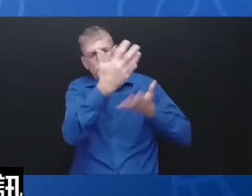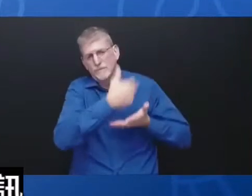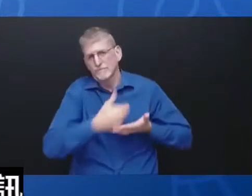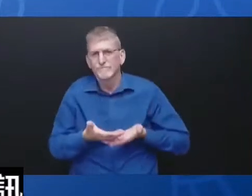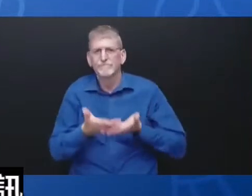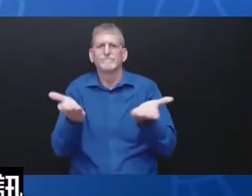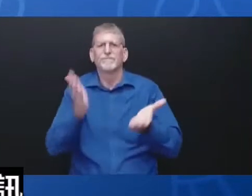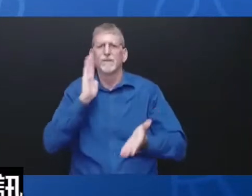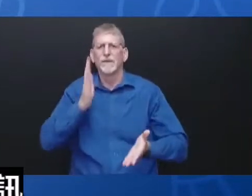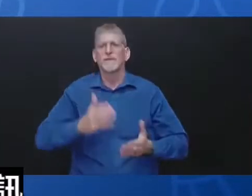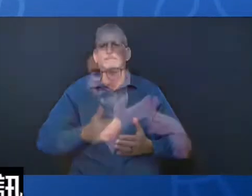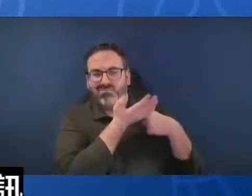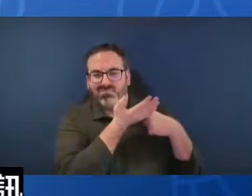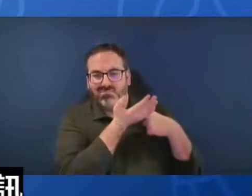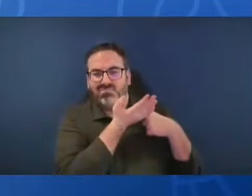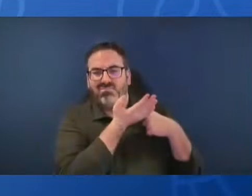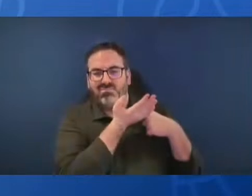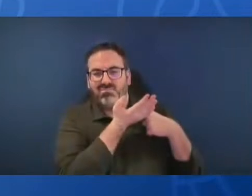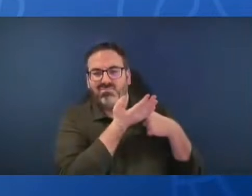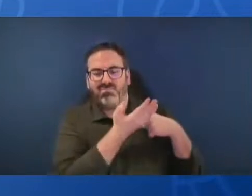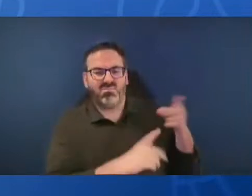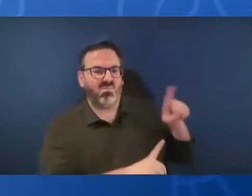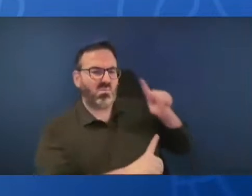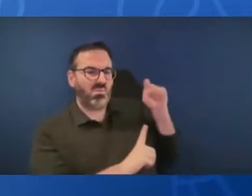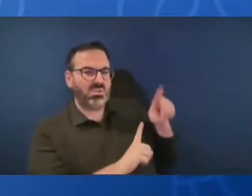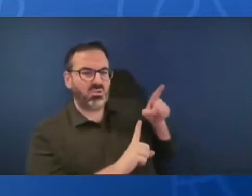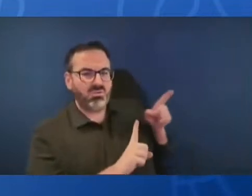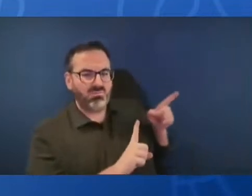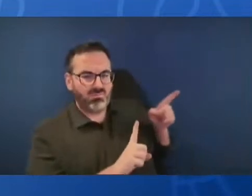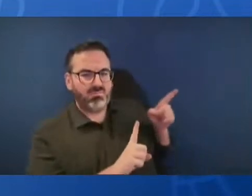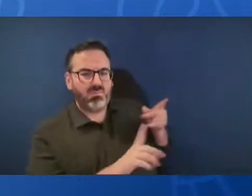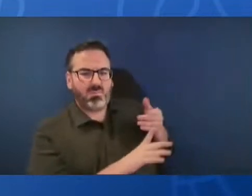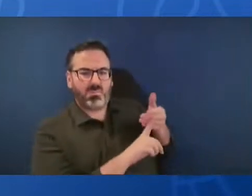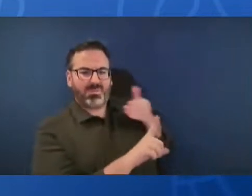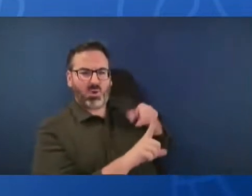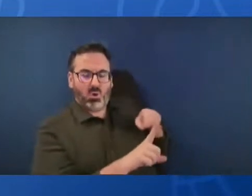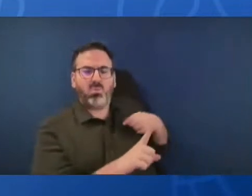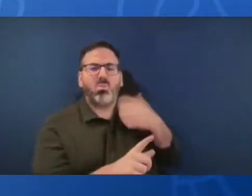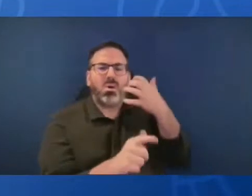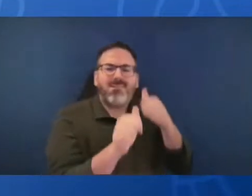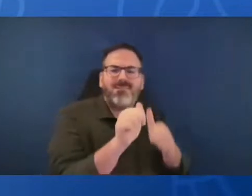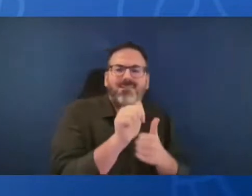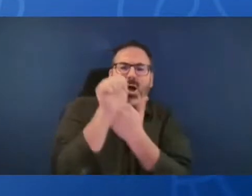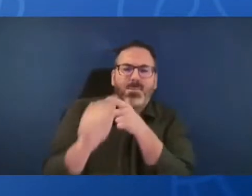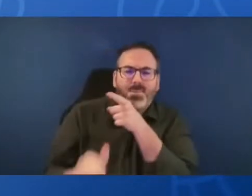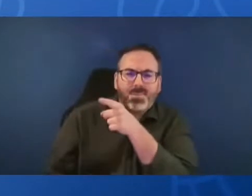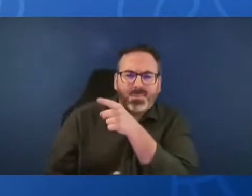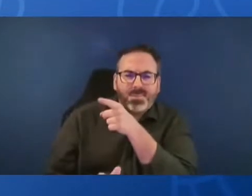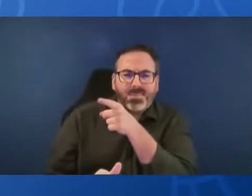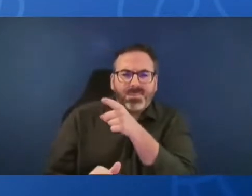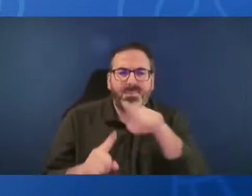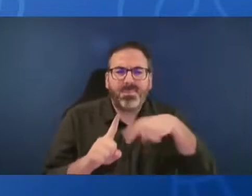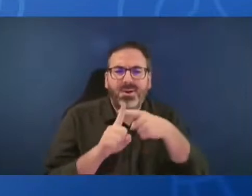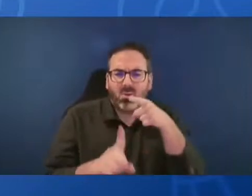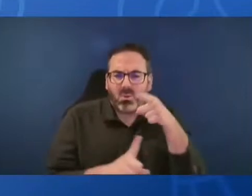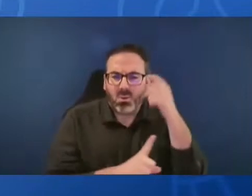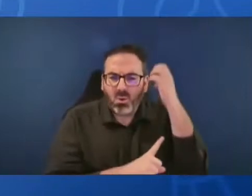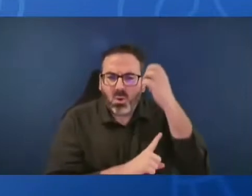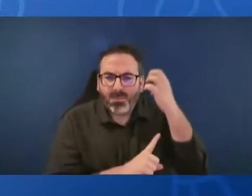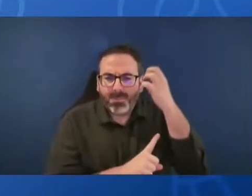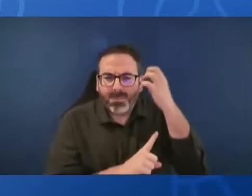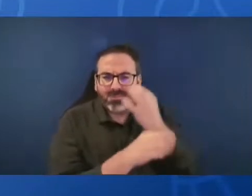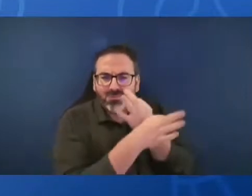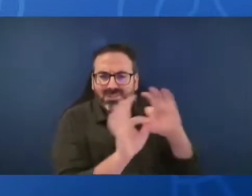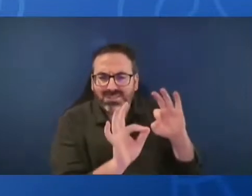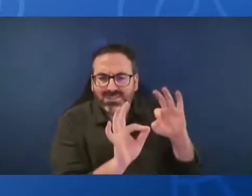also have a question on Russia-Ukraine, but before that, let me follow up on Radio Free Europe quickly, from different angle. This administration last month secured